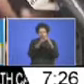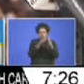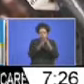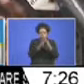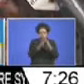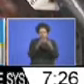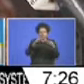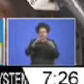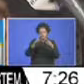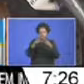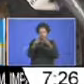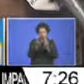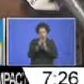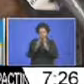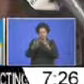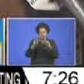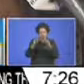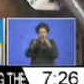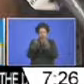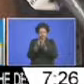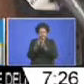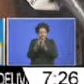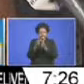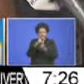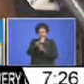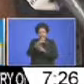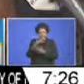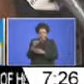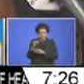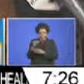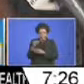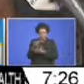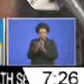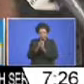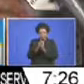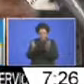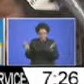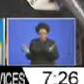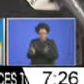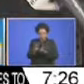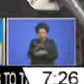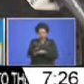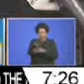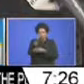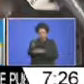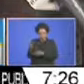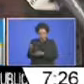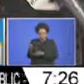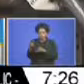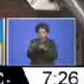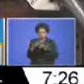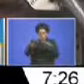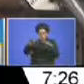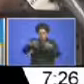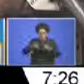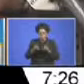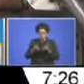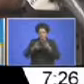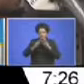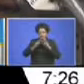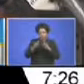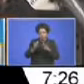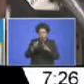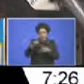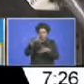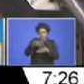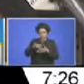groups, and to actually push and encourage others to, you know, enjoy Junkanoo